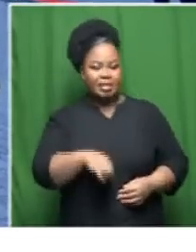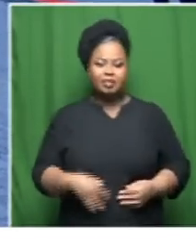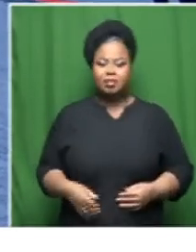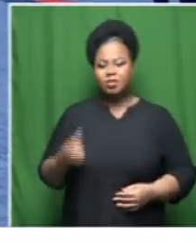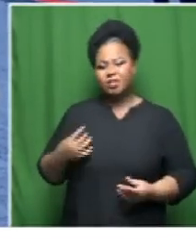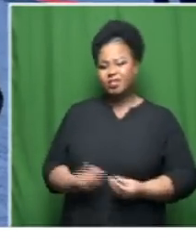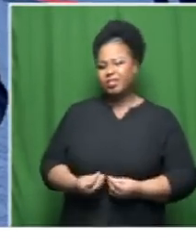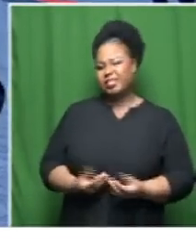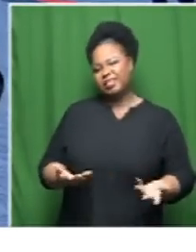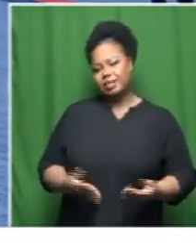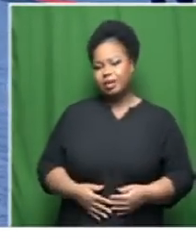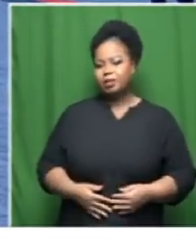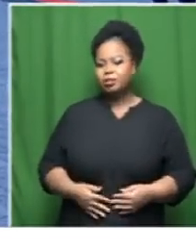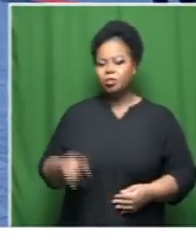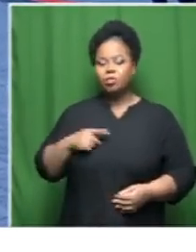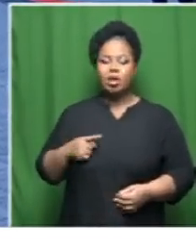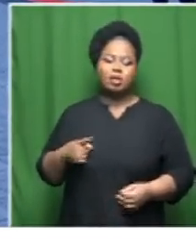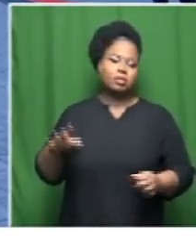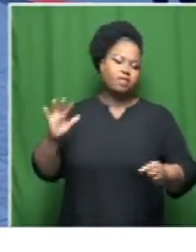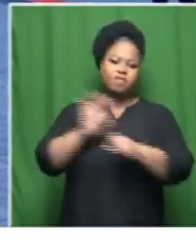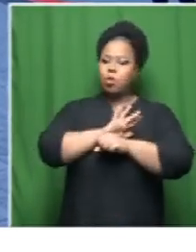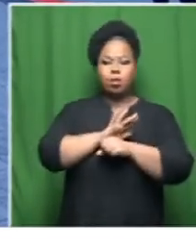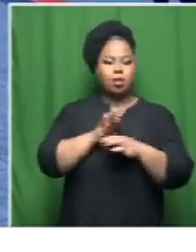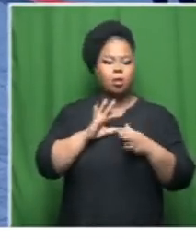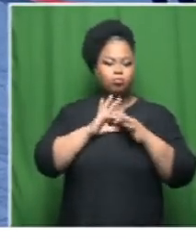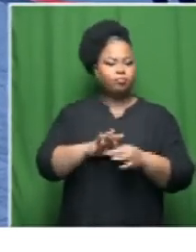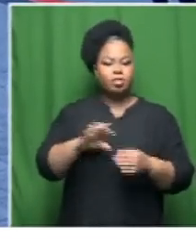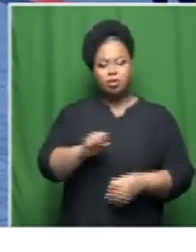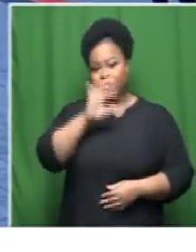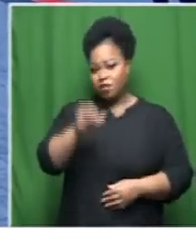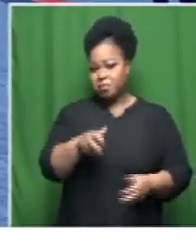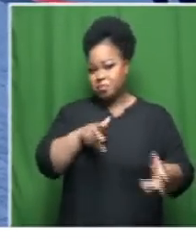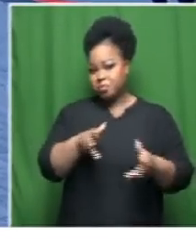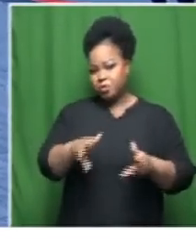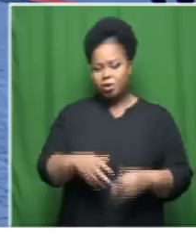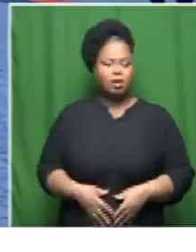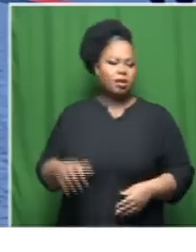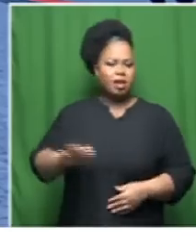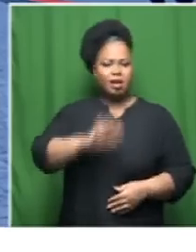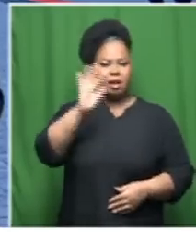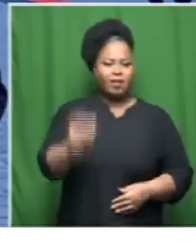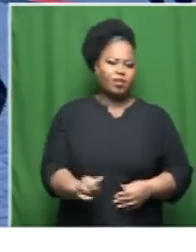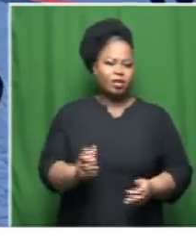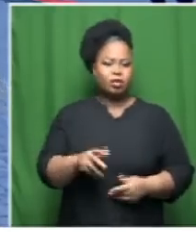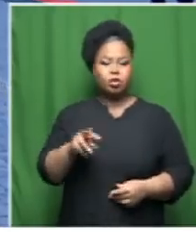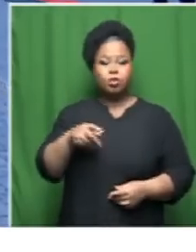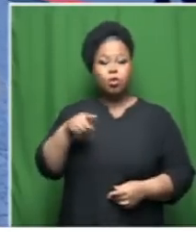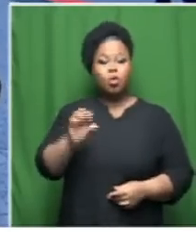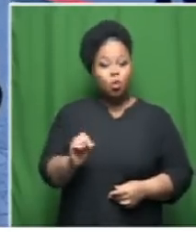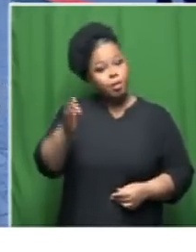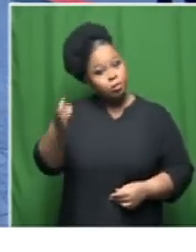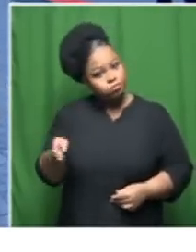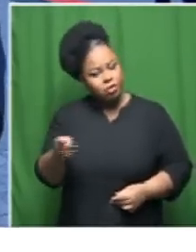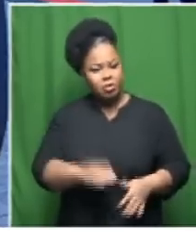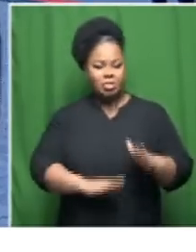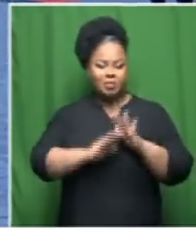things. She's come full circle, if I can put it that way, in terms of South African football, in terms of African football. Ngcobo as well stands out